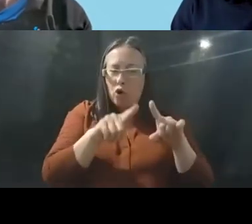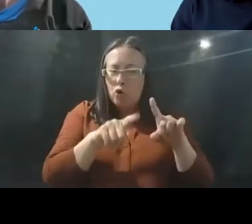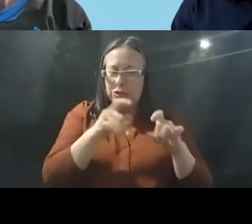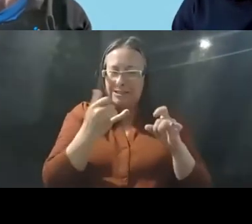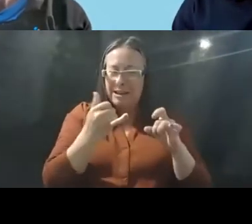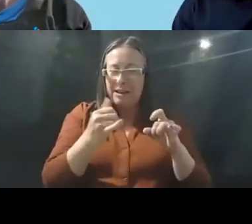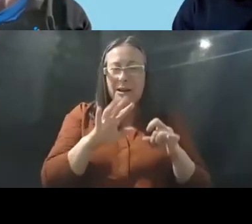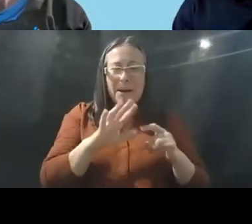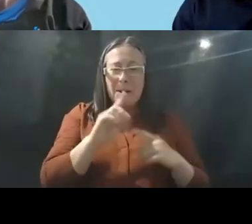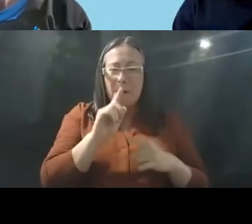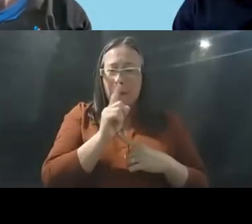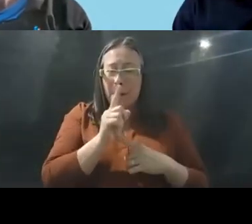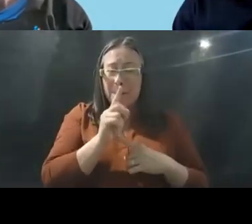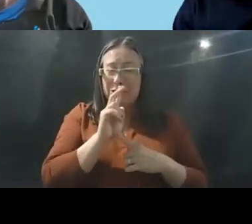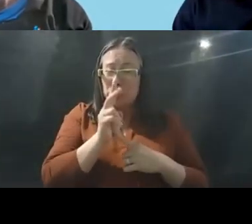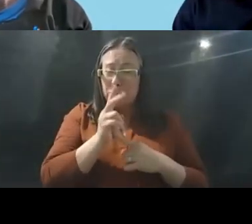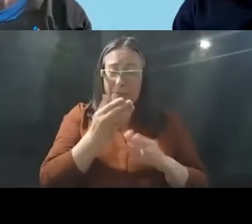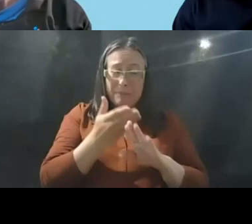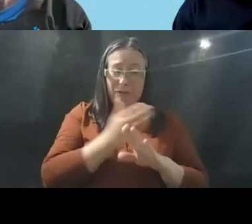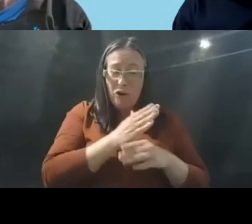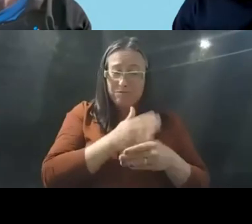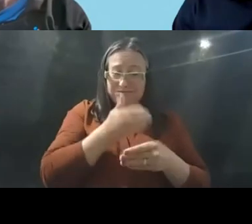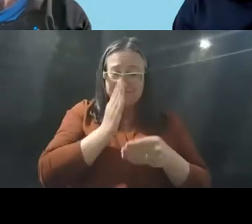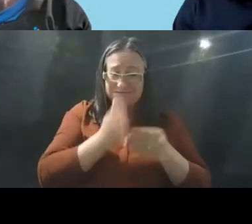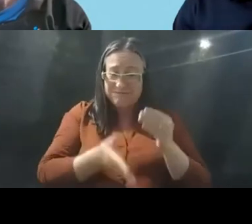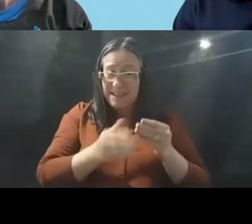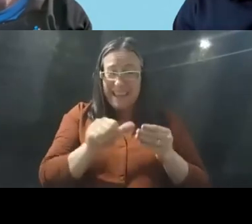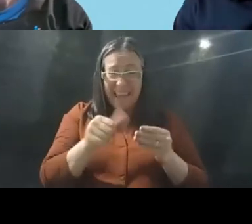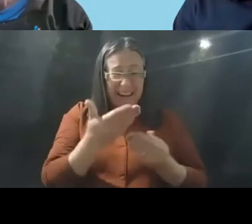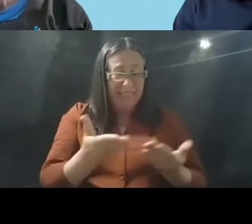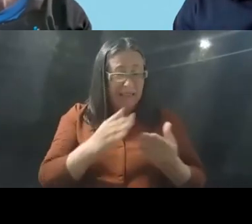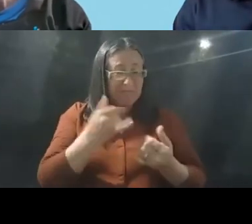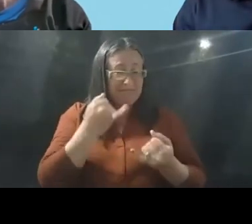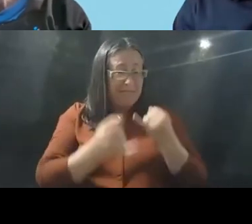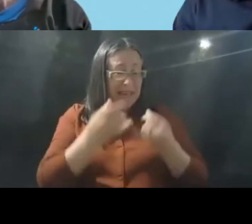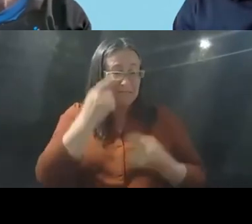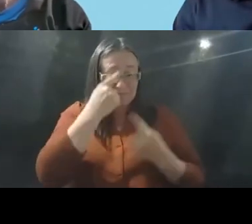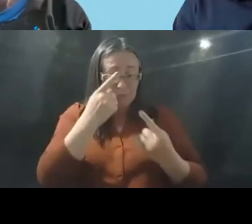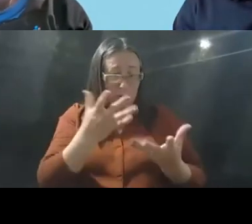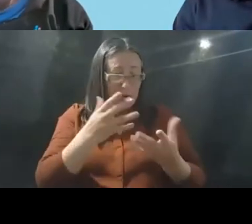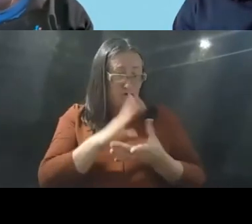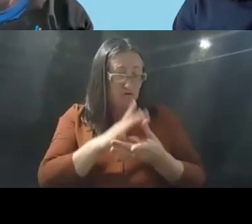or two out. Any final thoughts you want to share with folks, Renee?